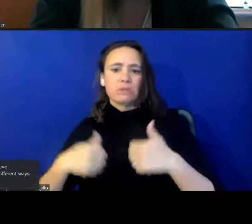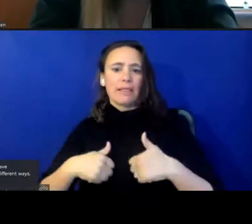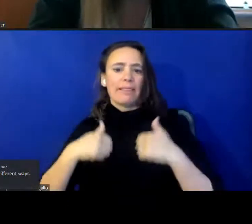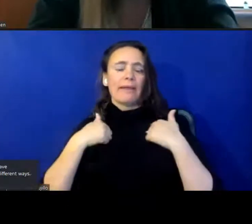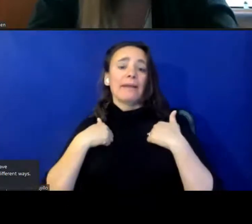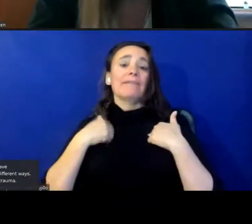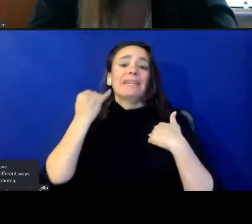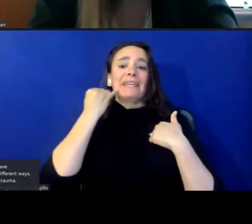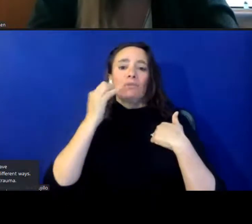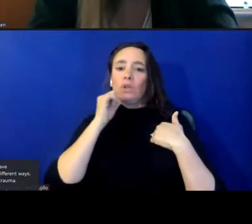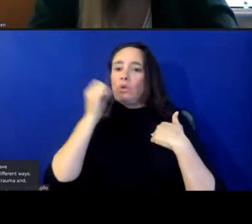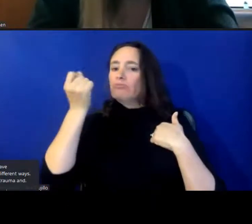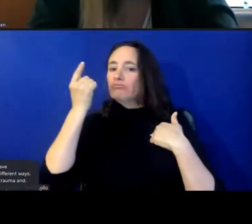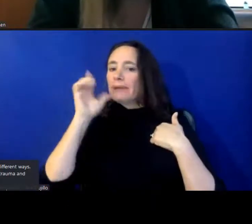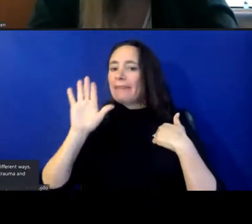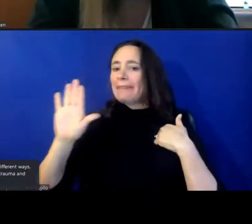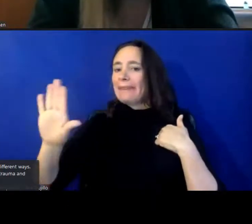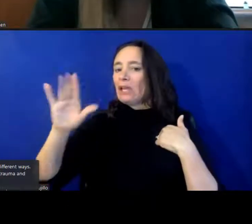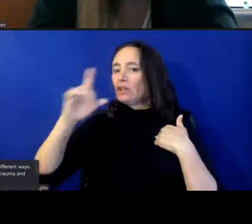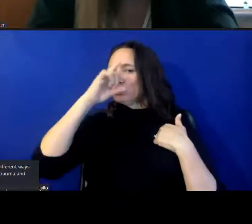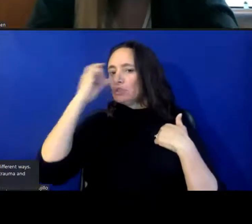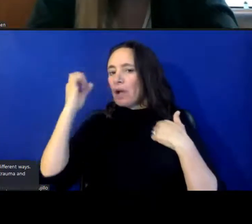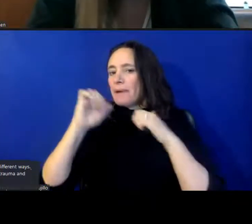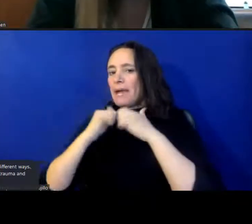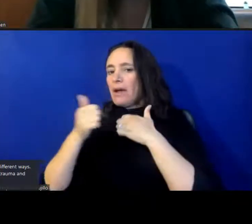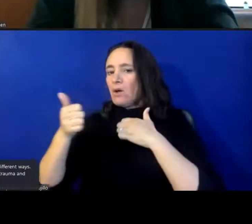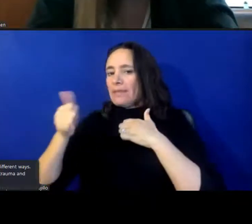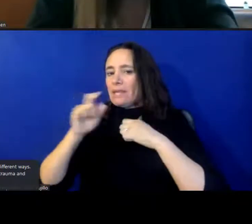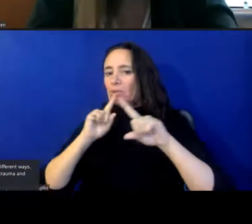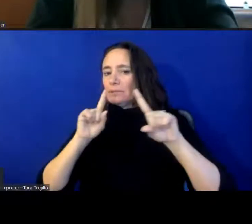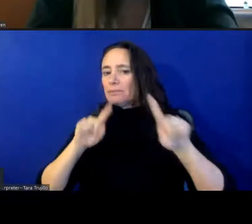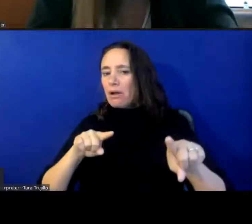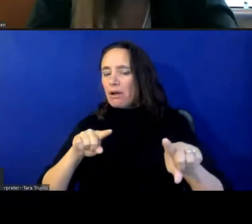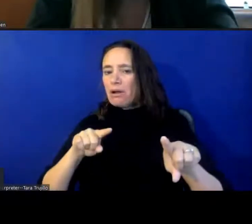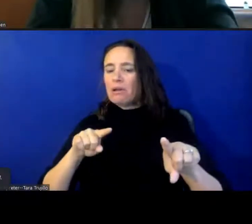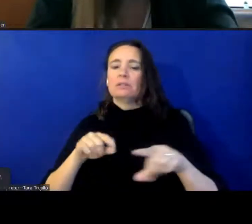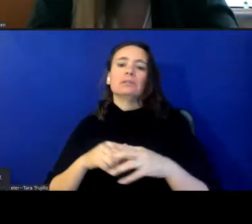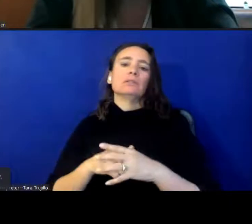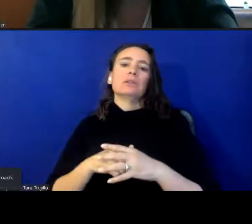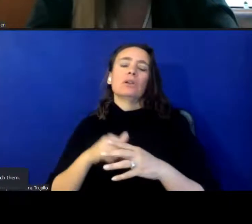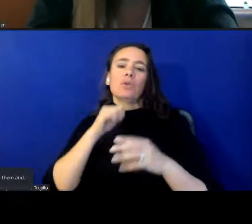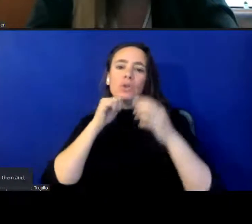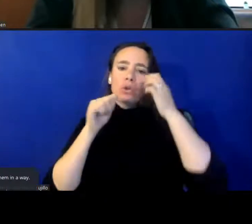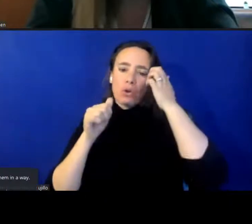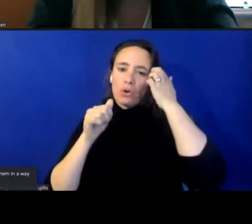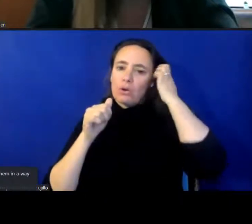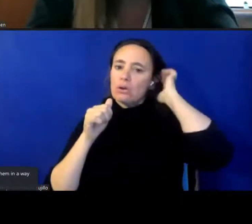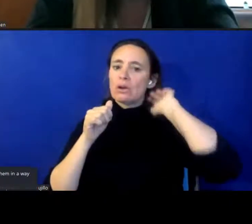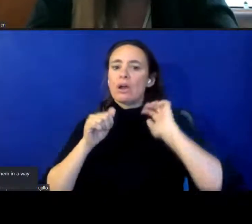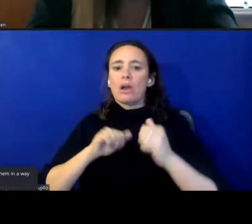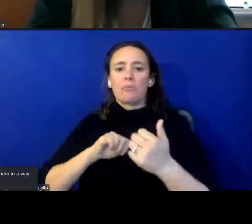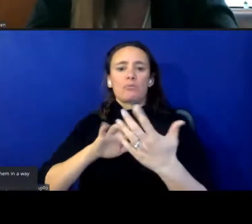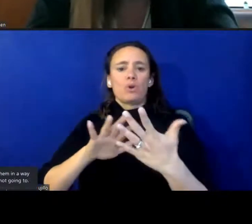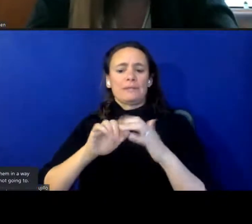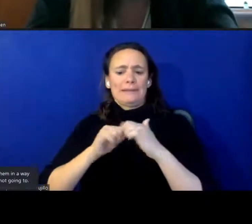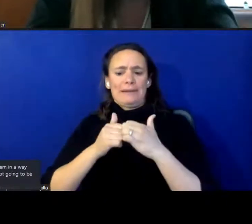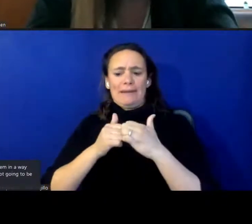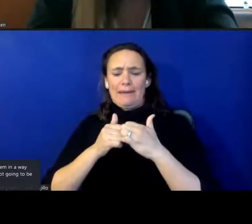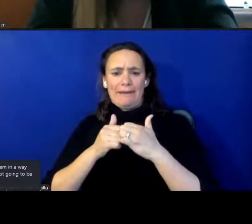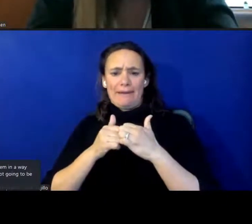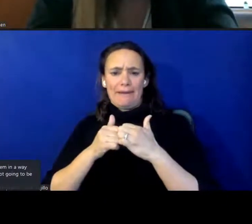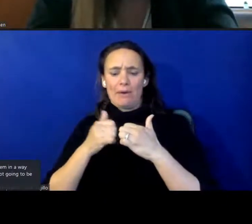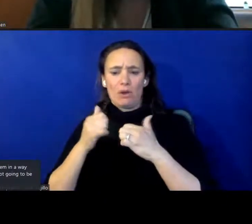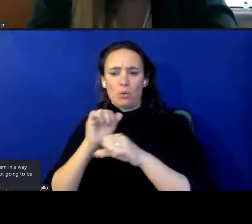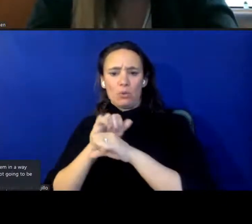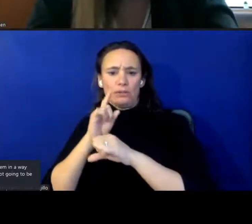their trauma and how they respond to it, and we don't kind of approach them in a way that works for them, then we're not going to be effective, whether